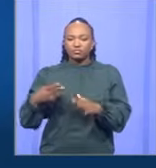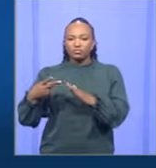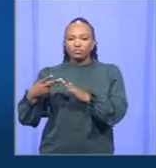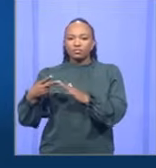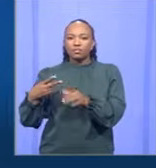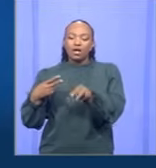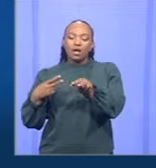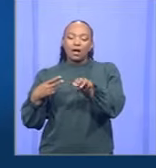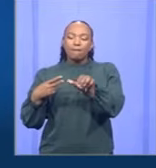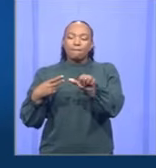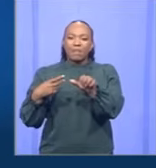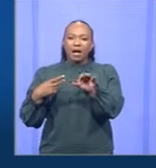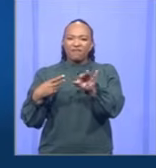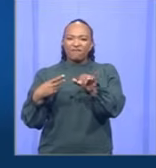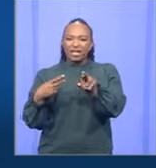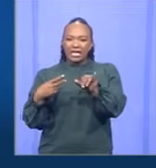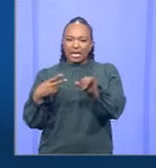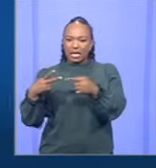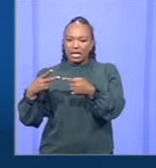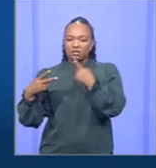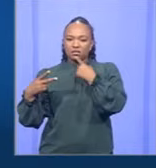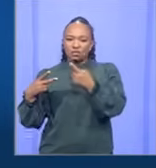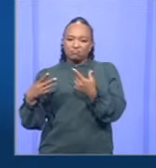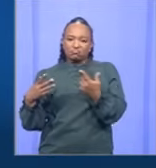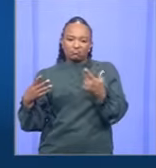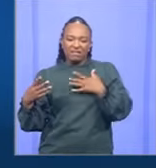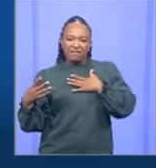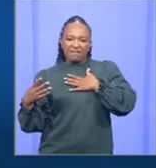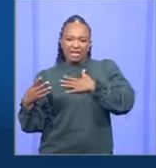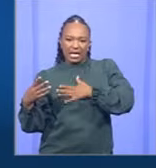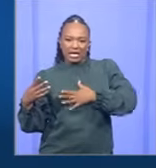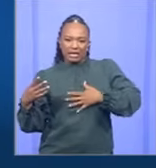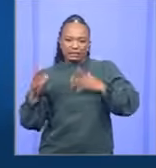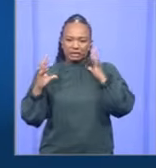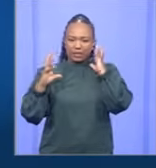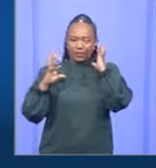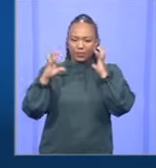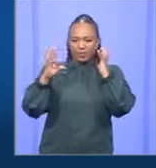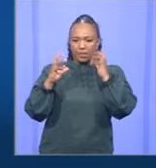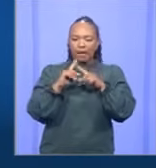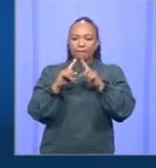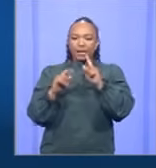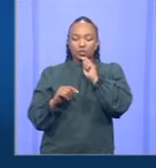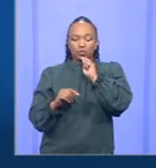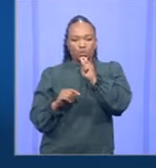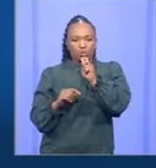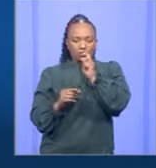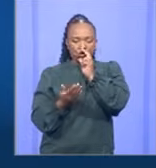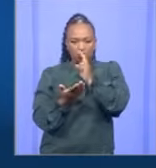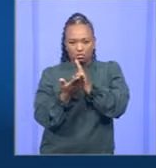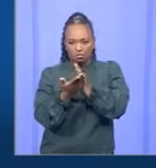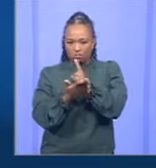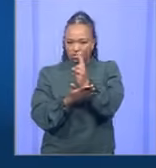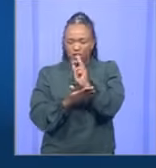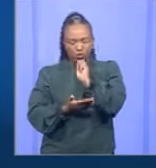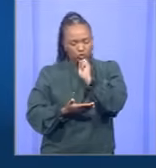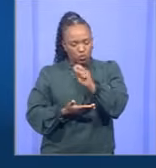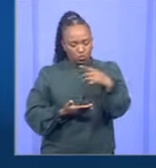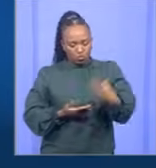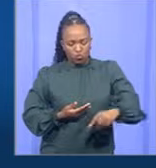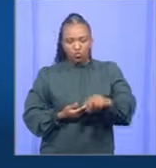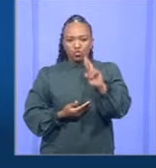Mafiri Shoki yena o re maikutlo ke a kgakanego e fela go bolela nnete ya makgonthe a kgodi ya kgokgo